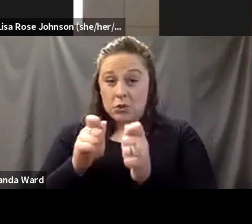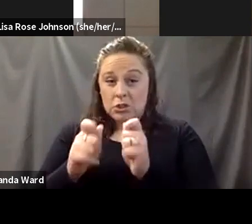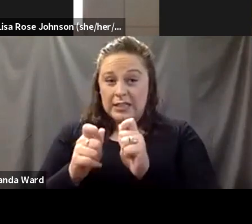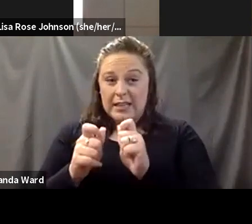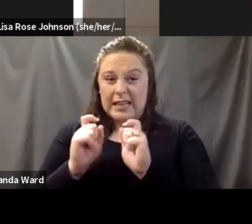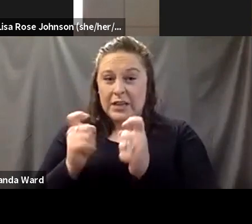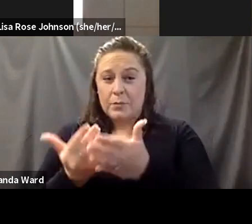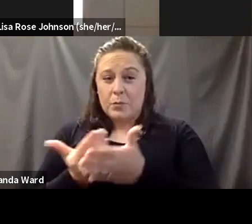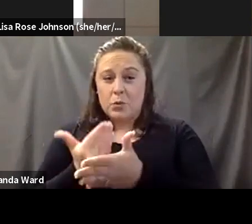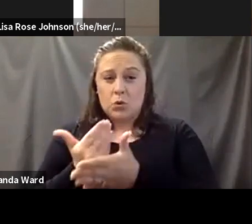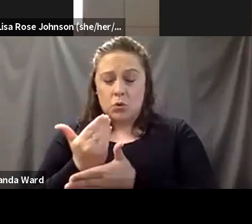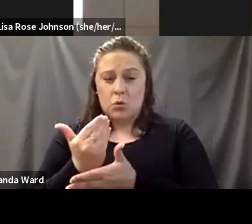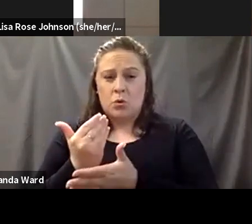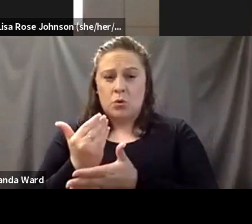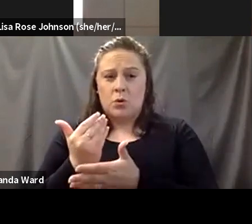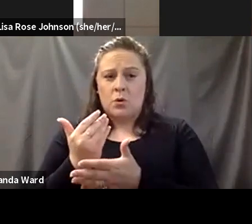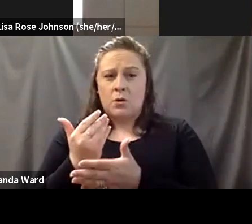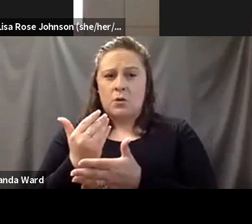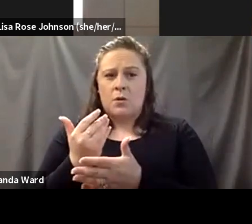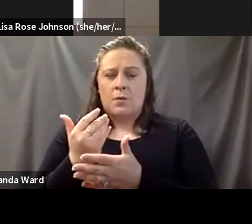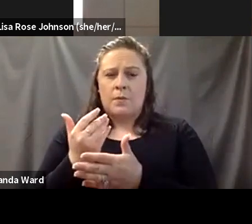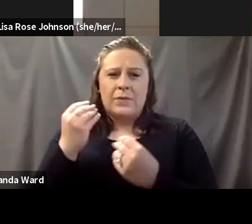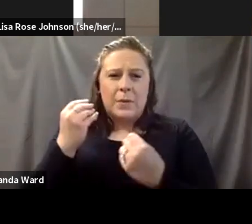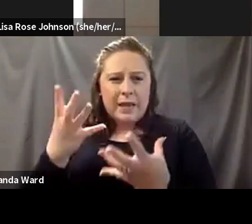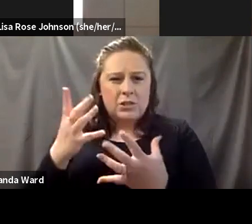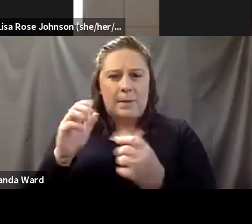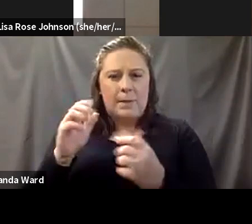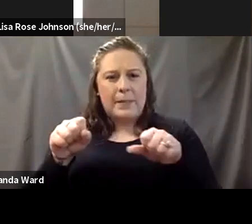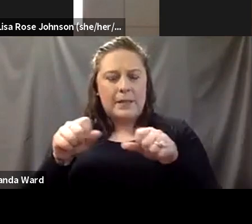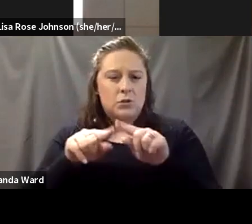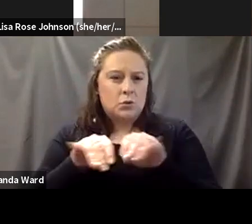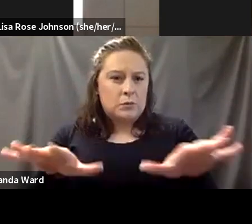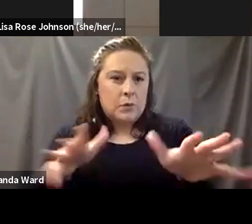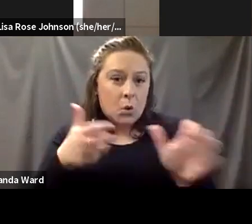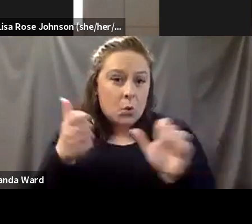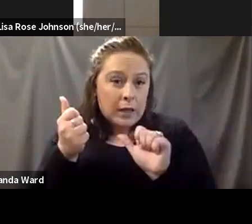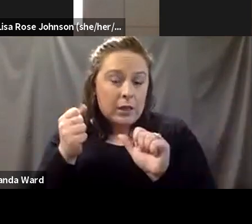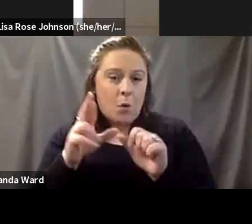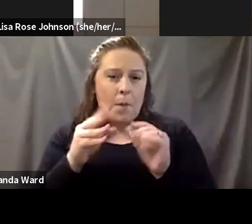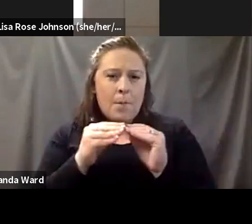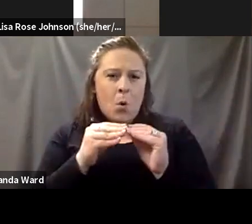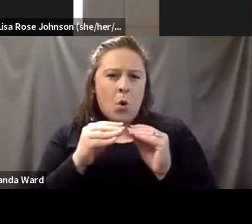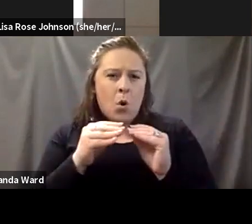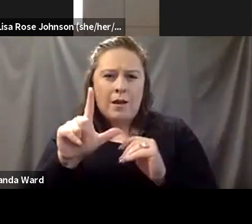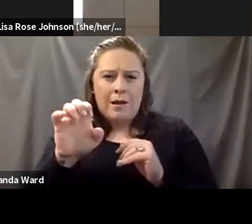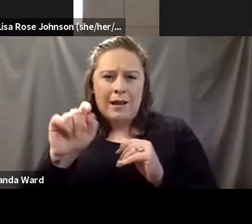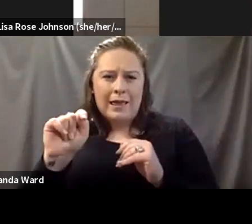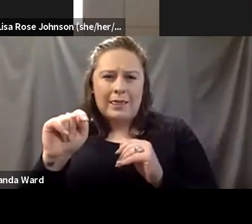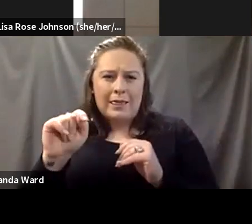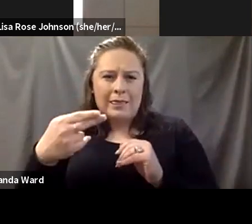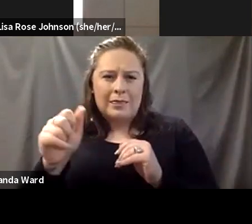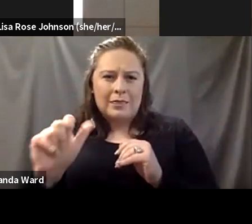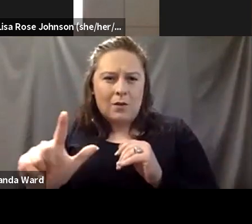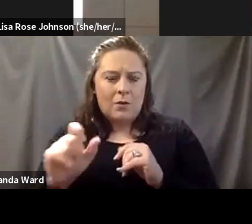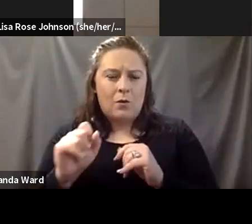new property, the ability to spread more quickly, or the ability to be more lethal, or the ability to evade the immune